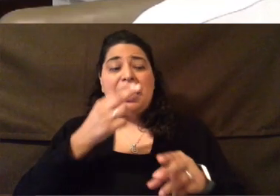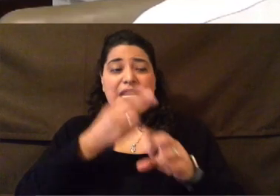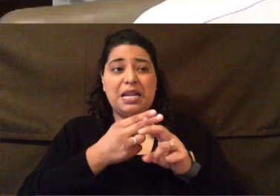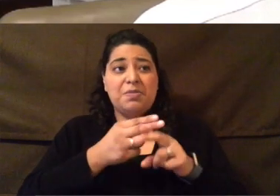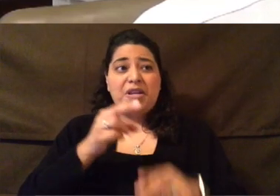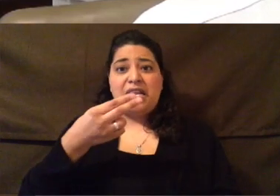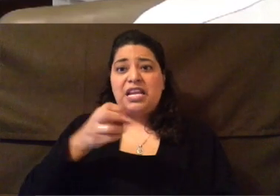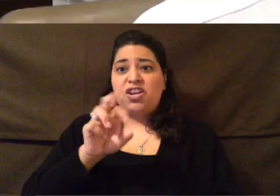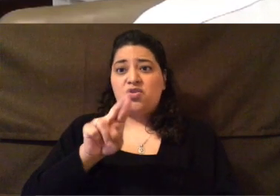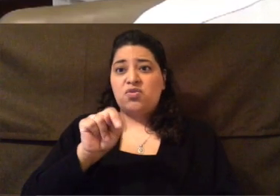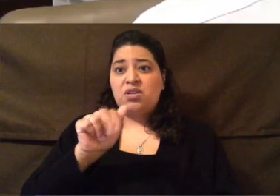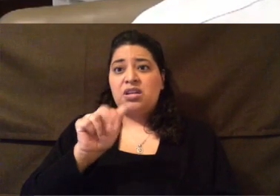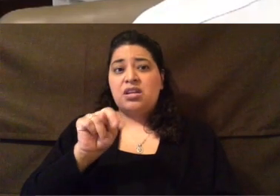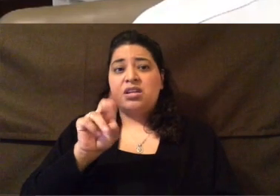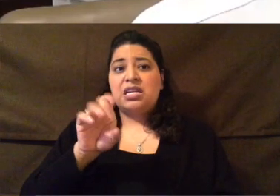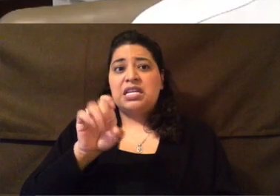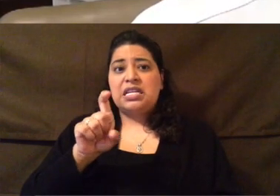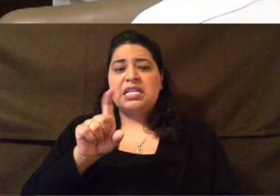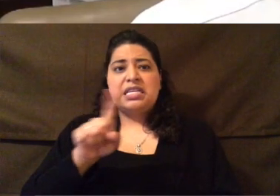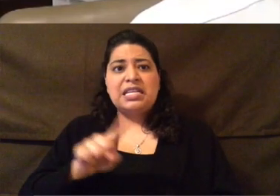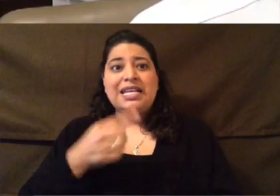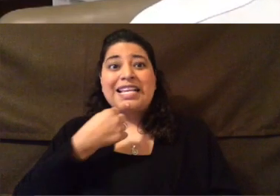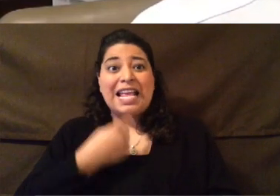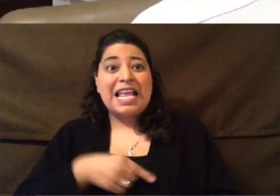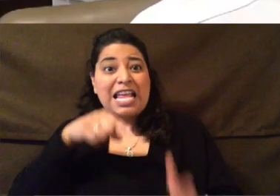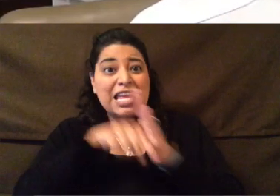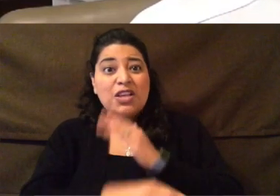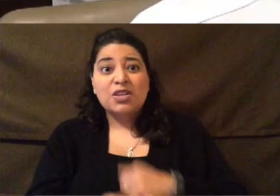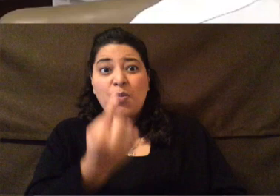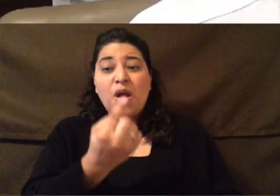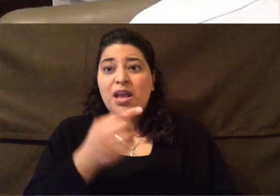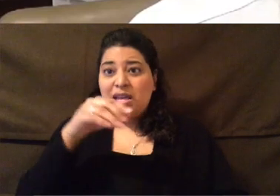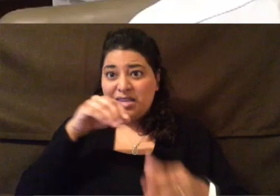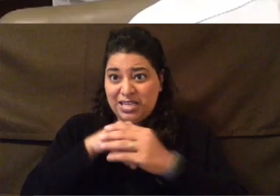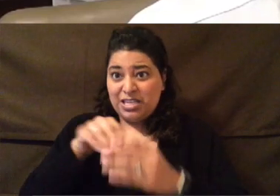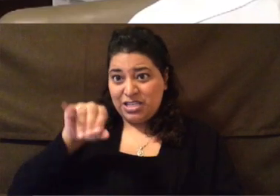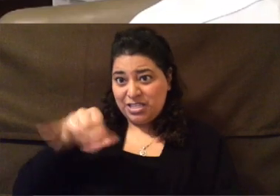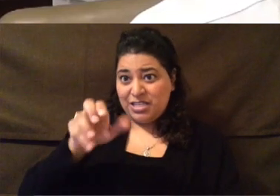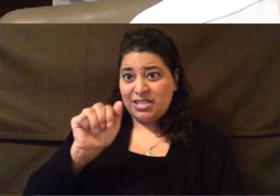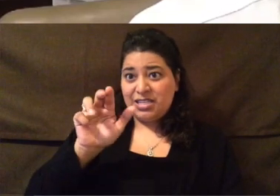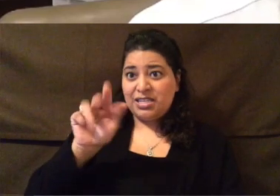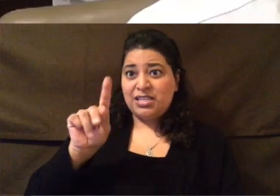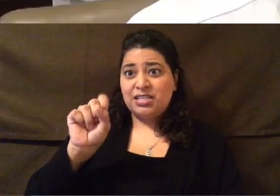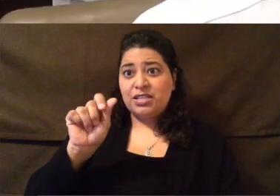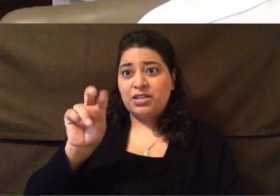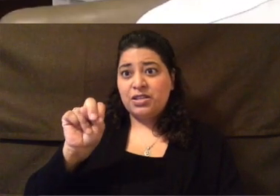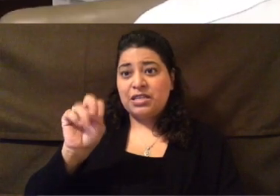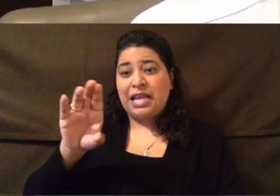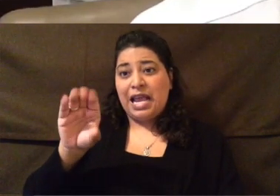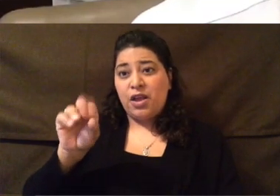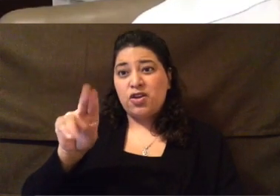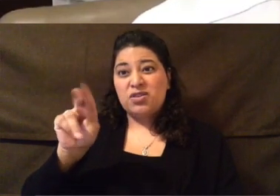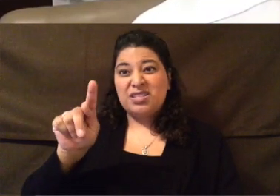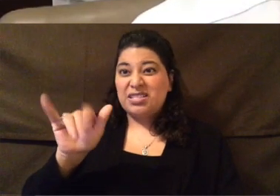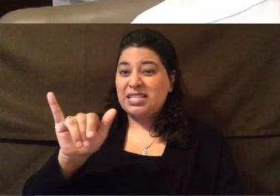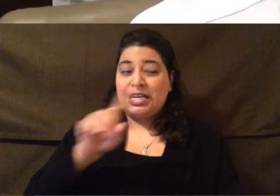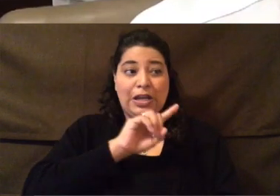named Hernandez was indicted for murder in Jackson County in Etna,